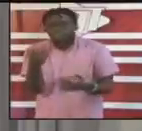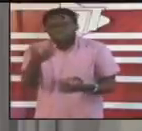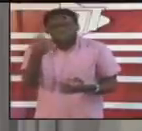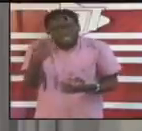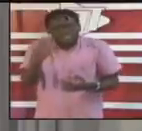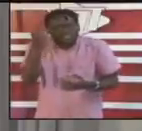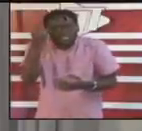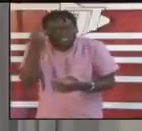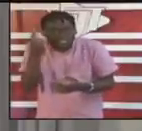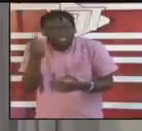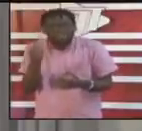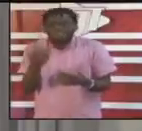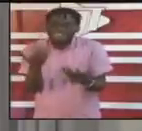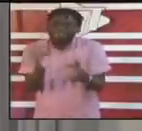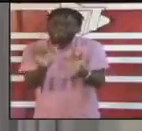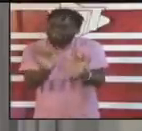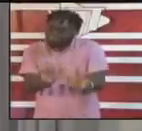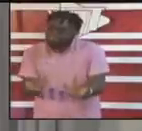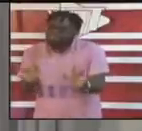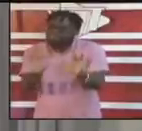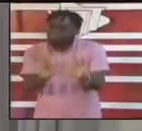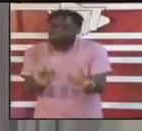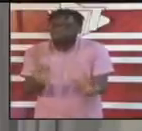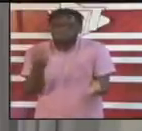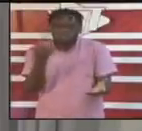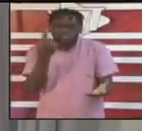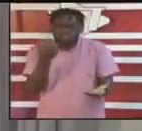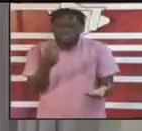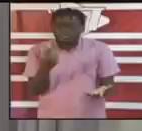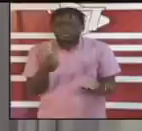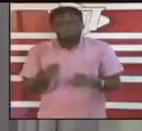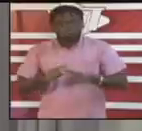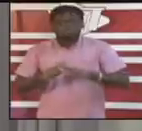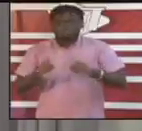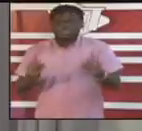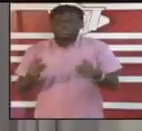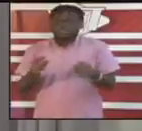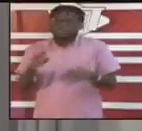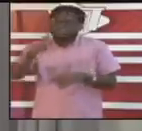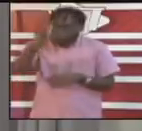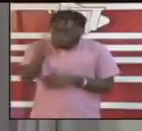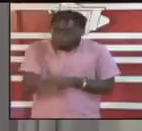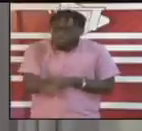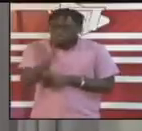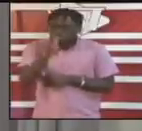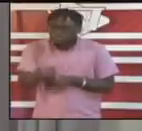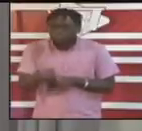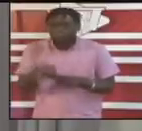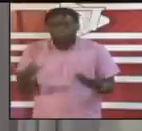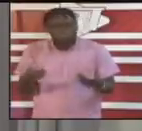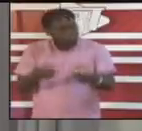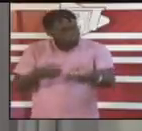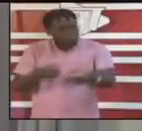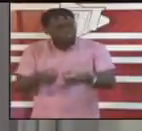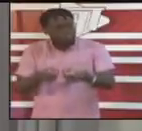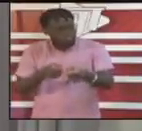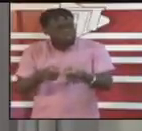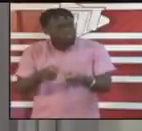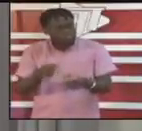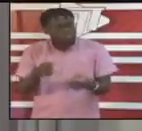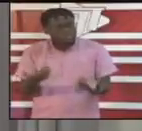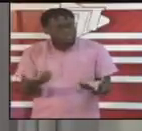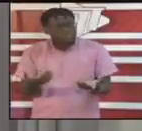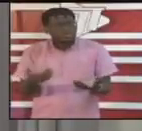sympathize and empathize with them, the measures we have put in place, we just ask them to hold on a few more days,